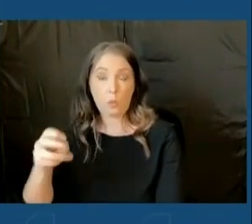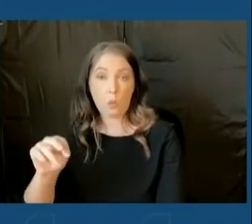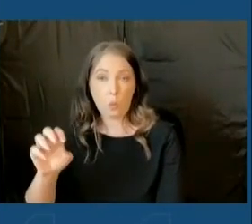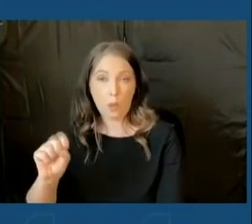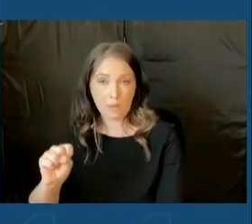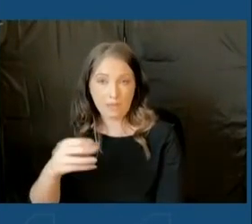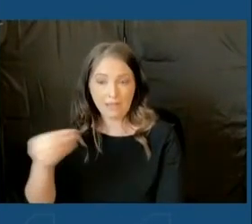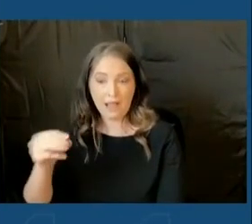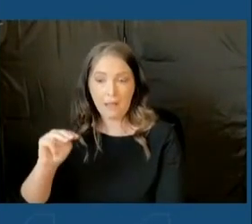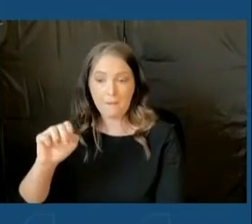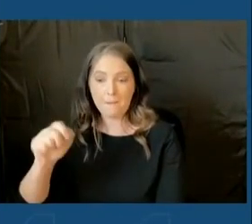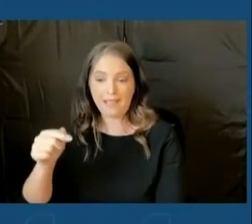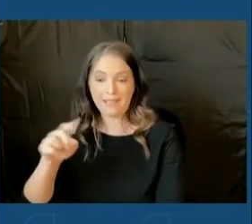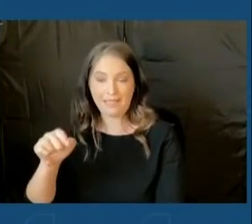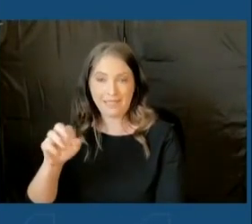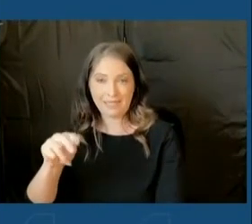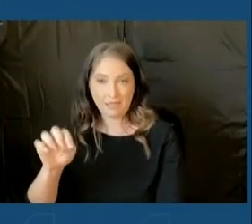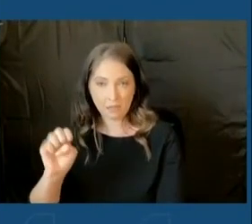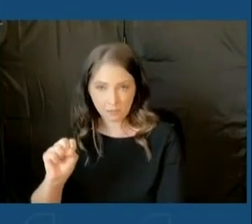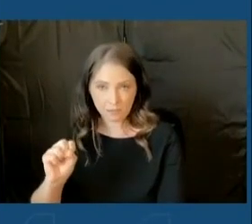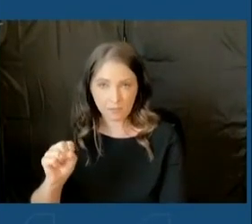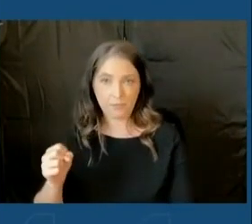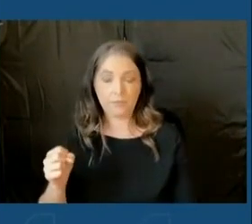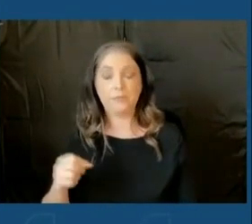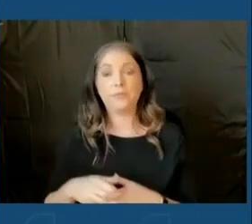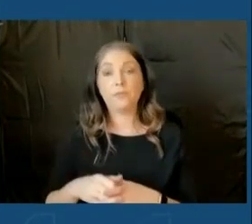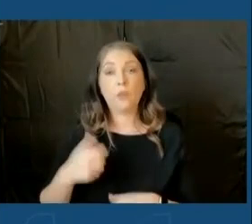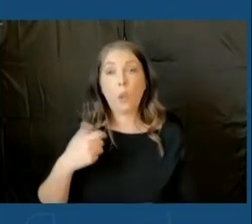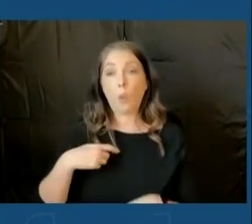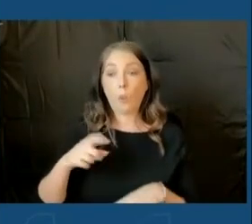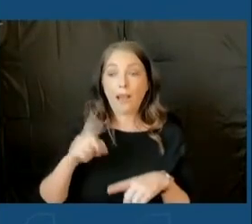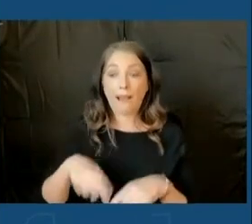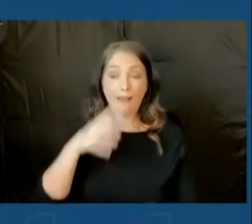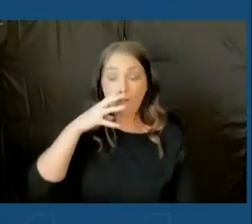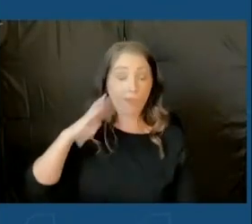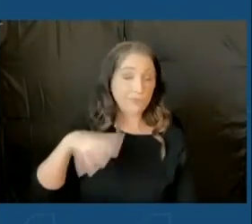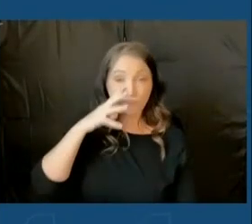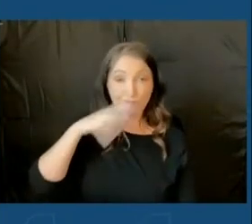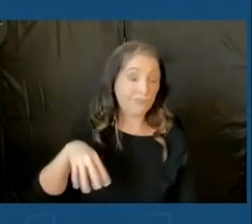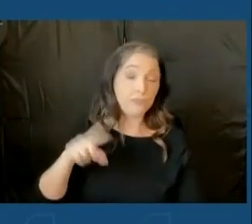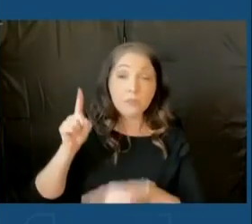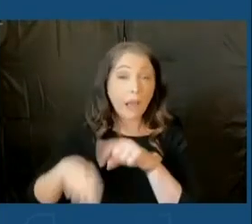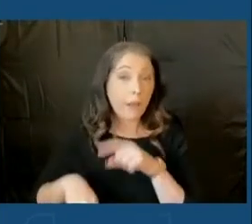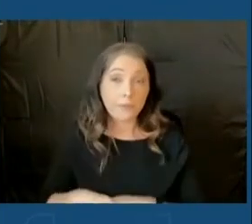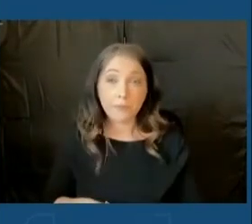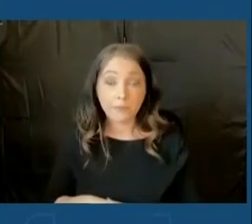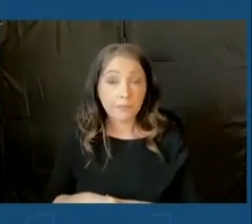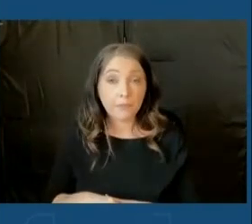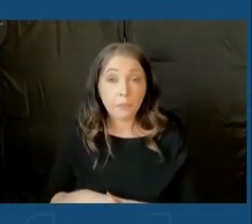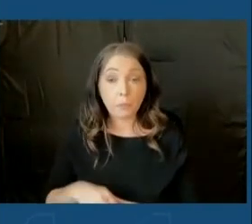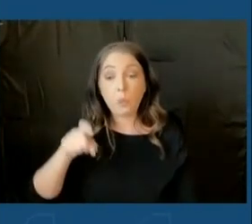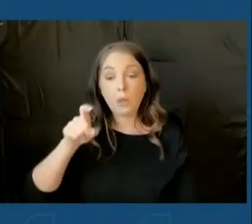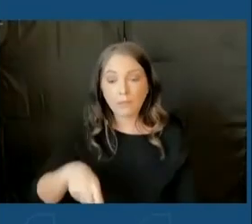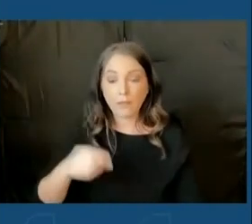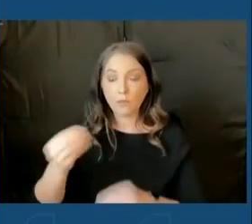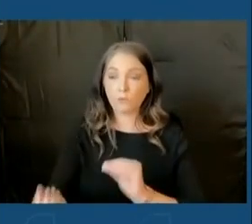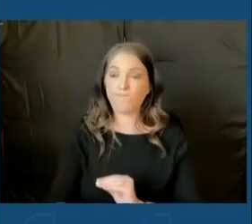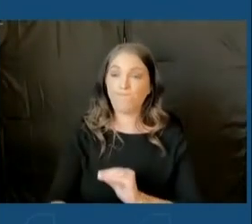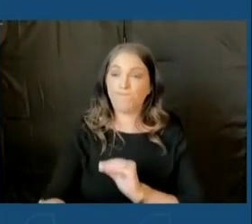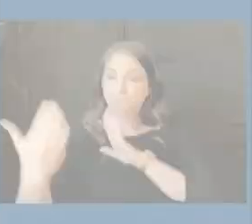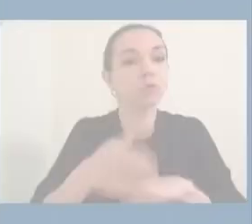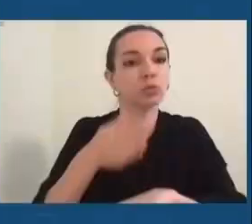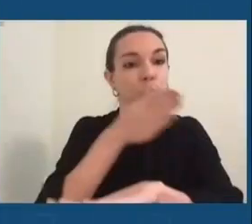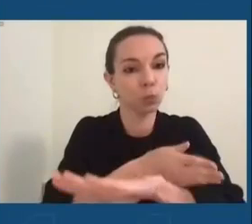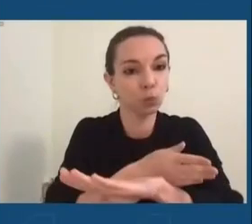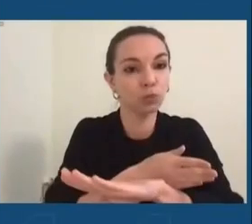no longer look away, and we're not just going to call it out. We need to directly address the deadly threat that it